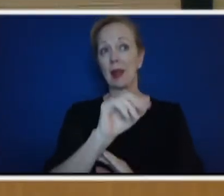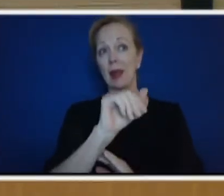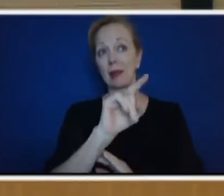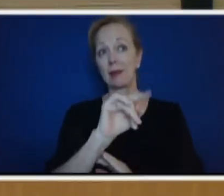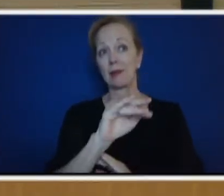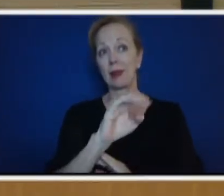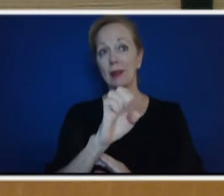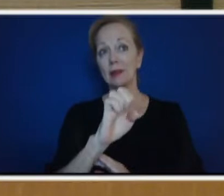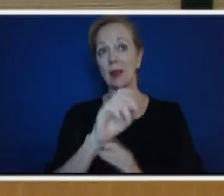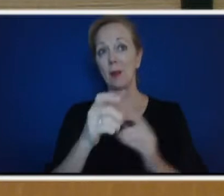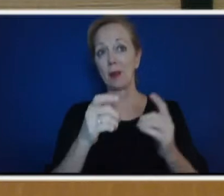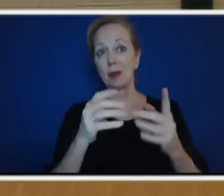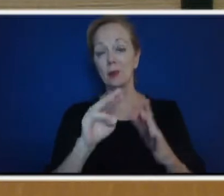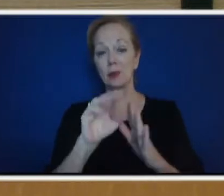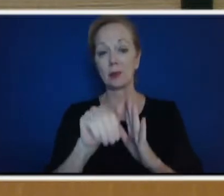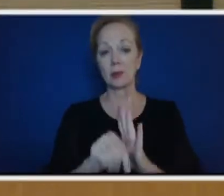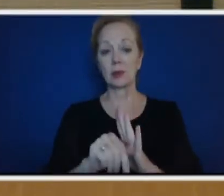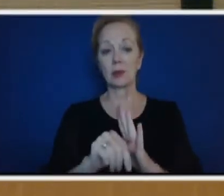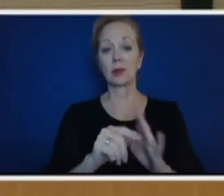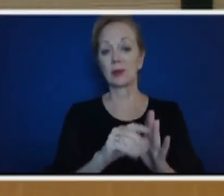an apartment complex that's next door.